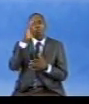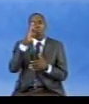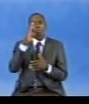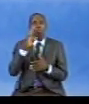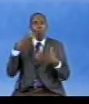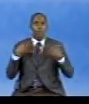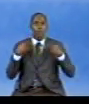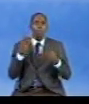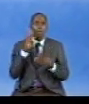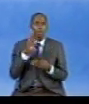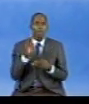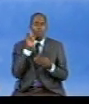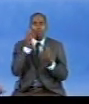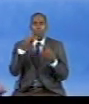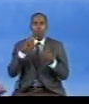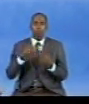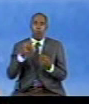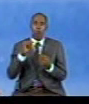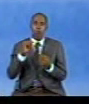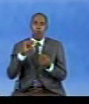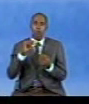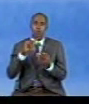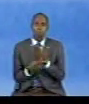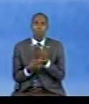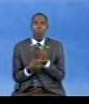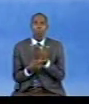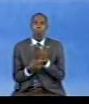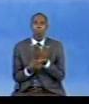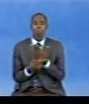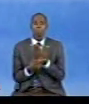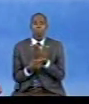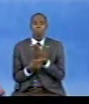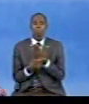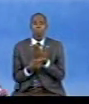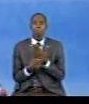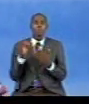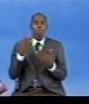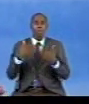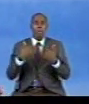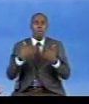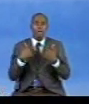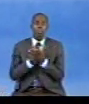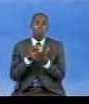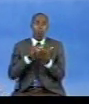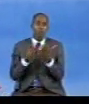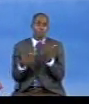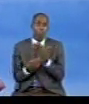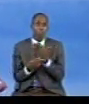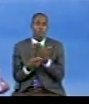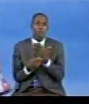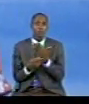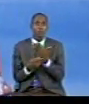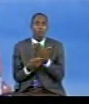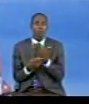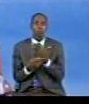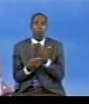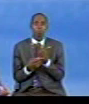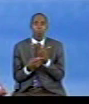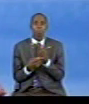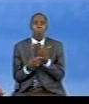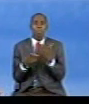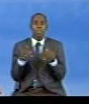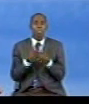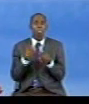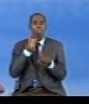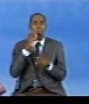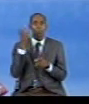came to the crusade in my own place, Fangbe. We are having that crusade, that period at town hall. So as I was there, I was